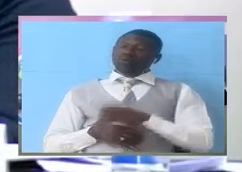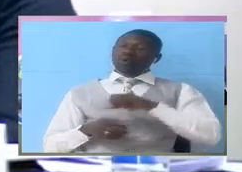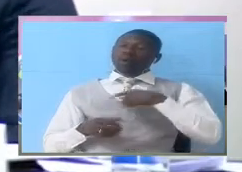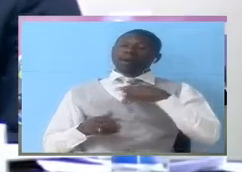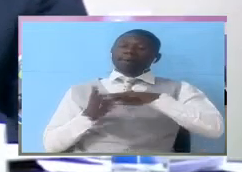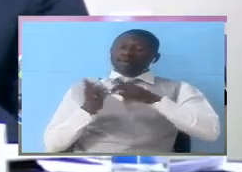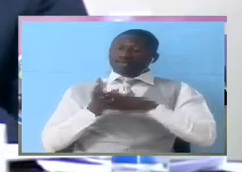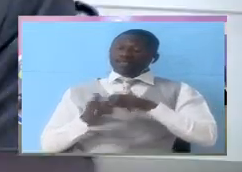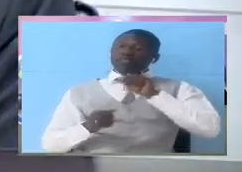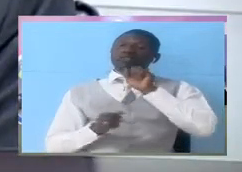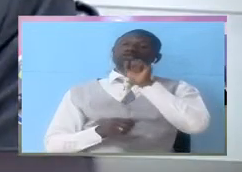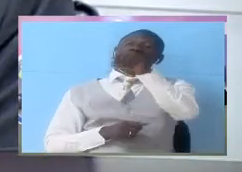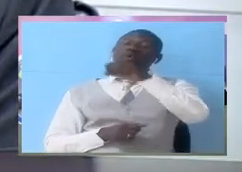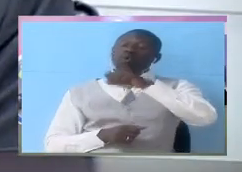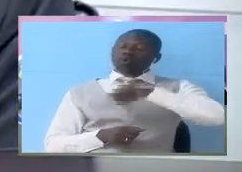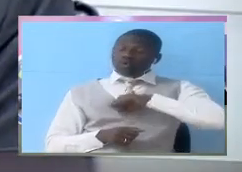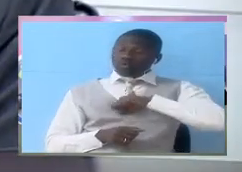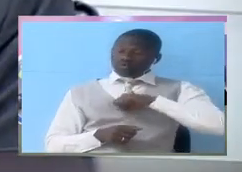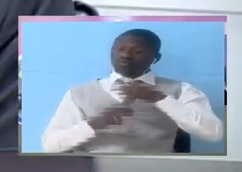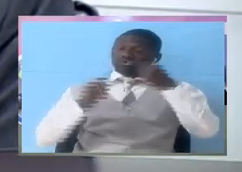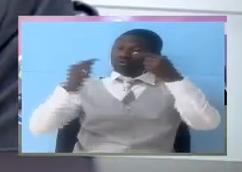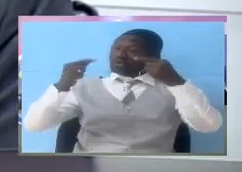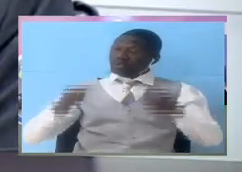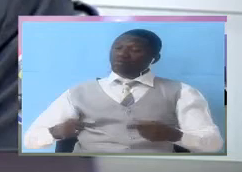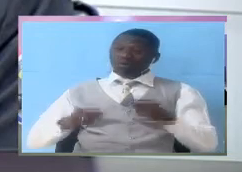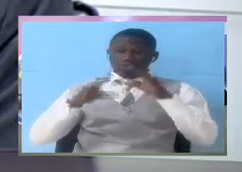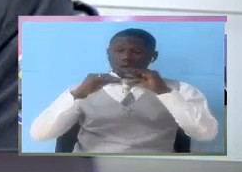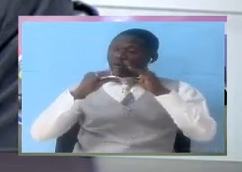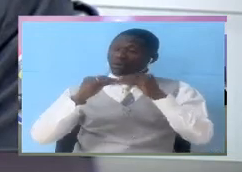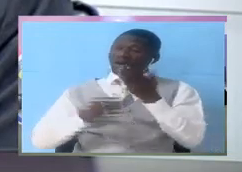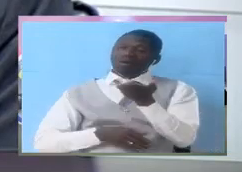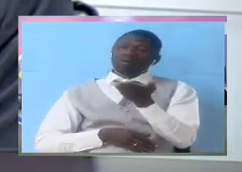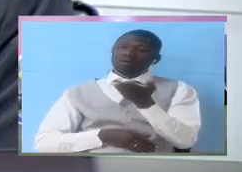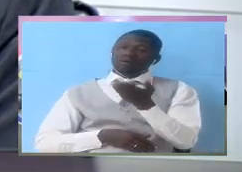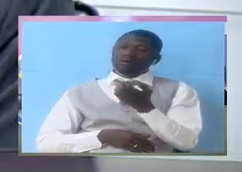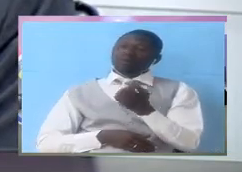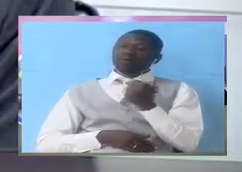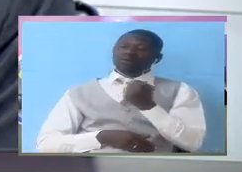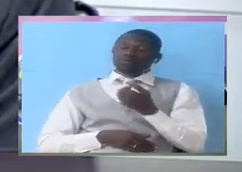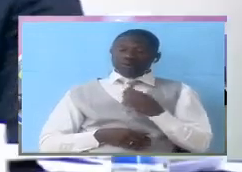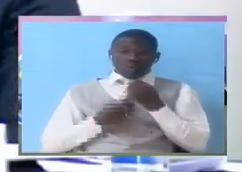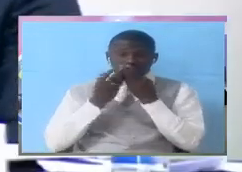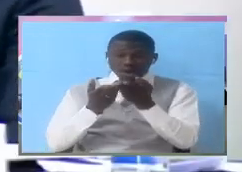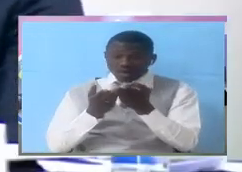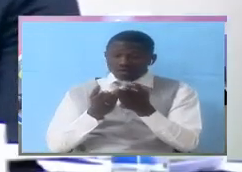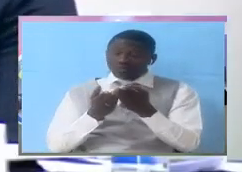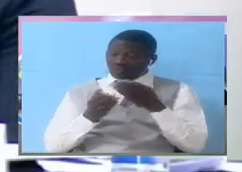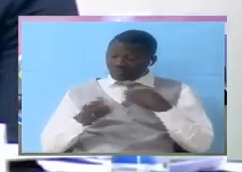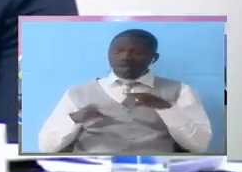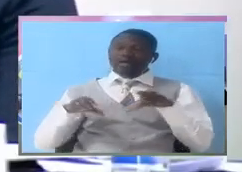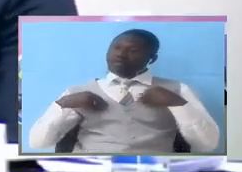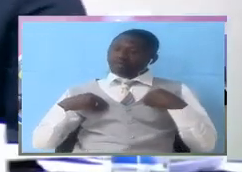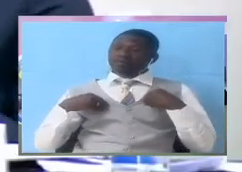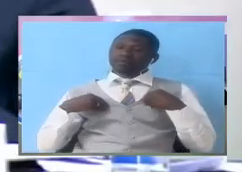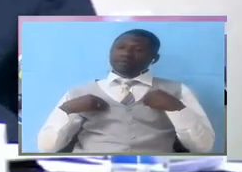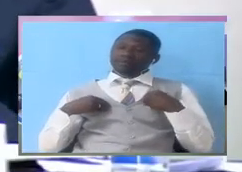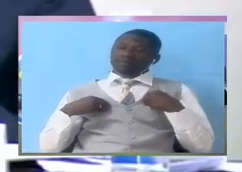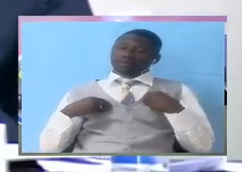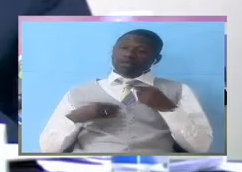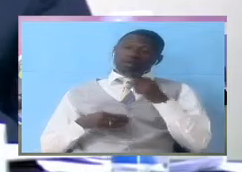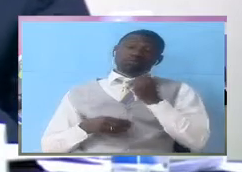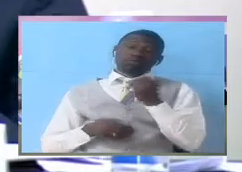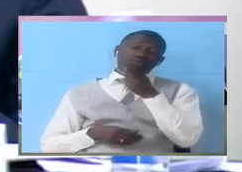it is your statement bon lolu sa kaddu la You had a choice to reject it. Munon nga